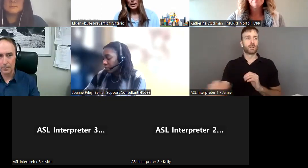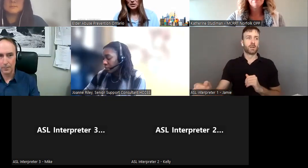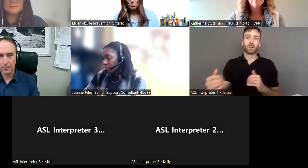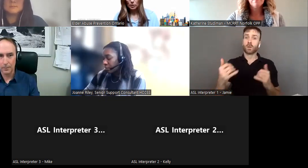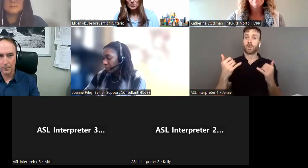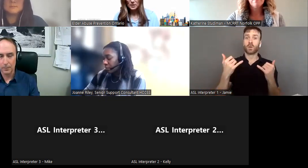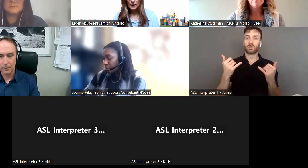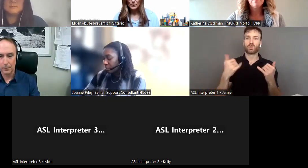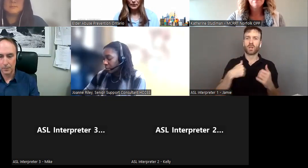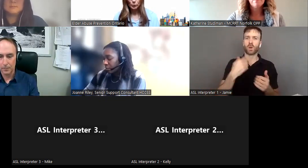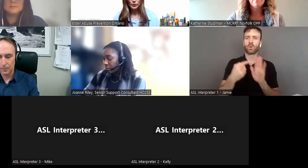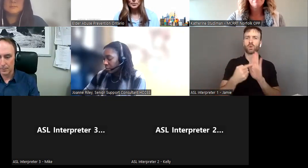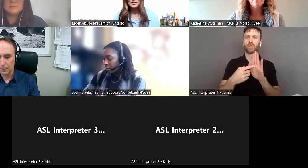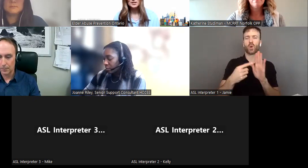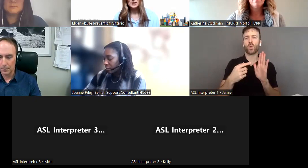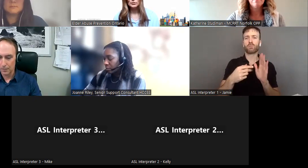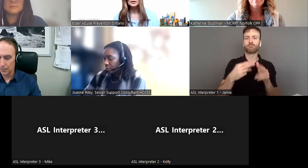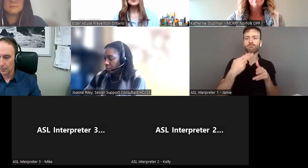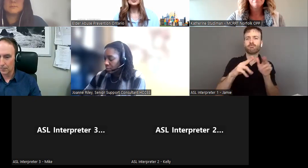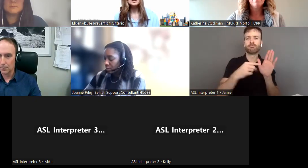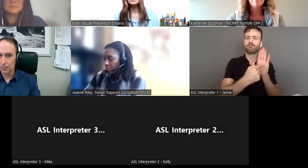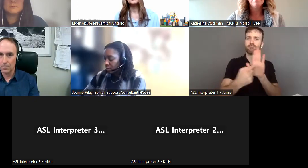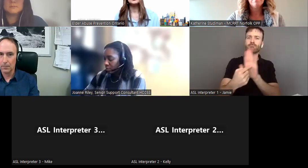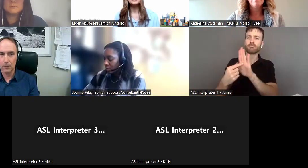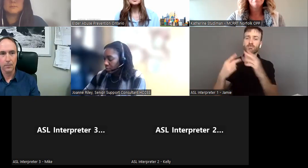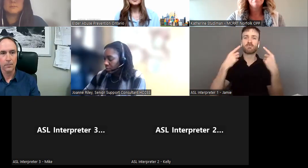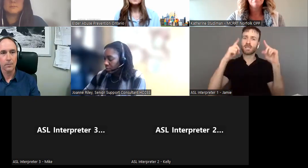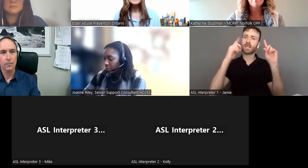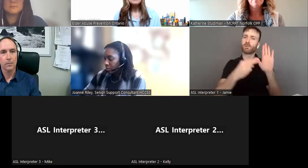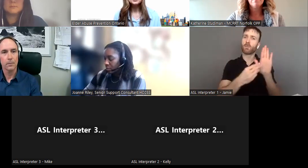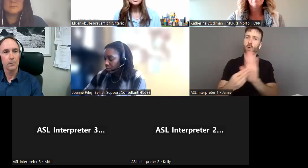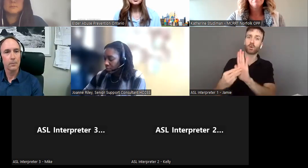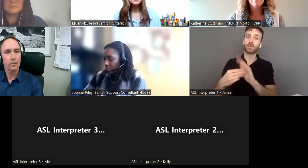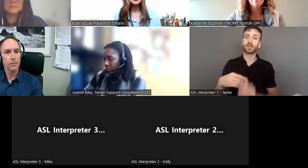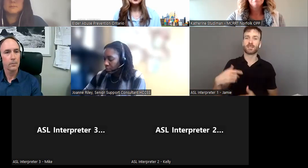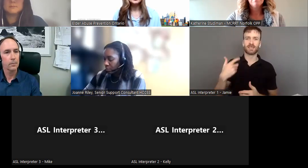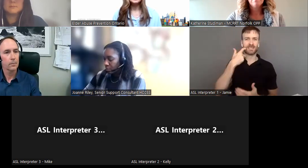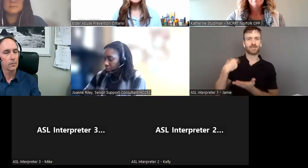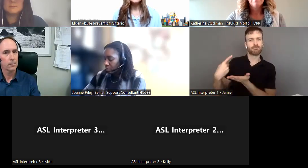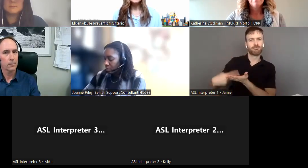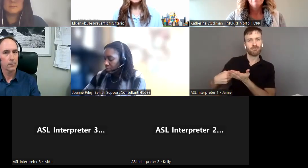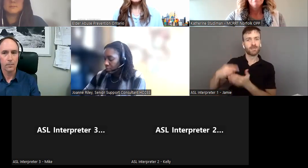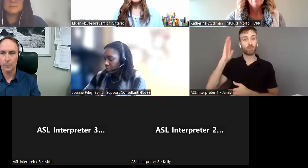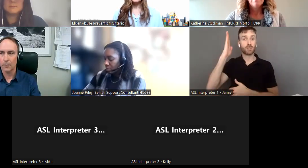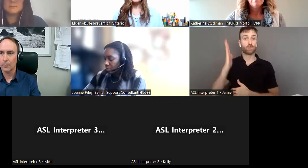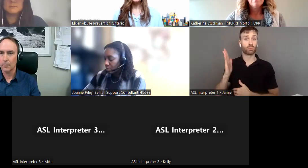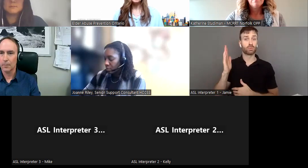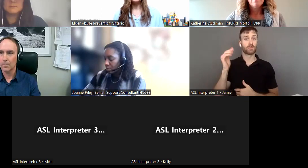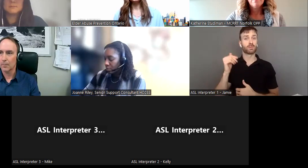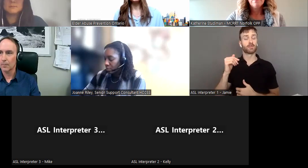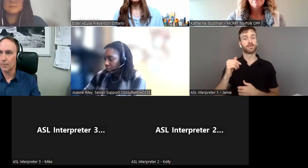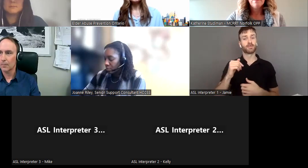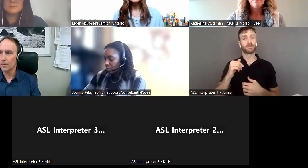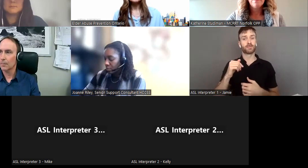of the best practice models that have proven to be successful. And I know, just speaking to our presenters, I know with